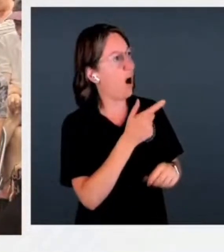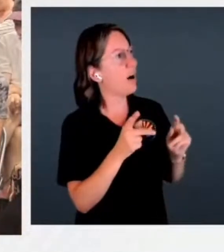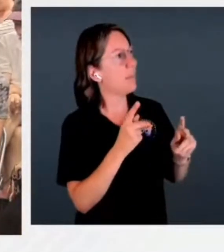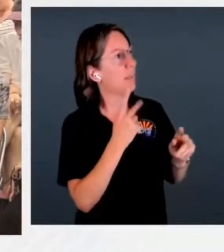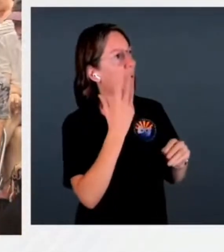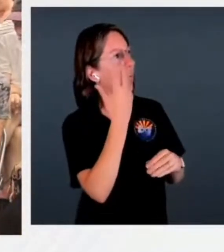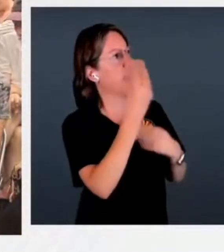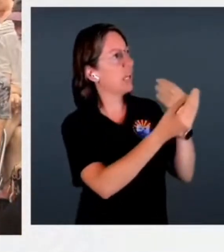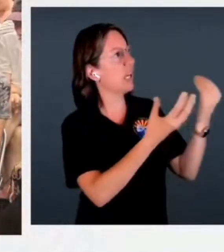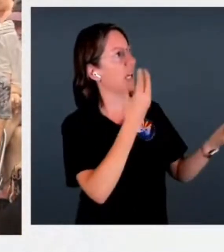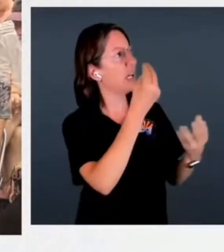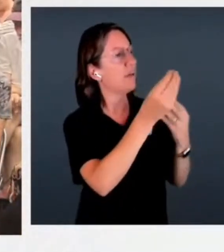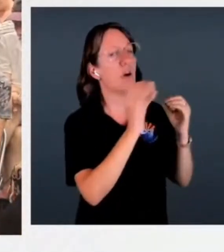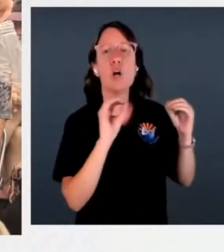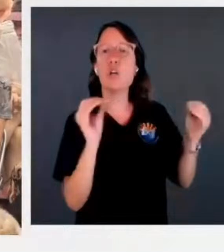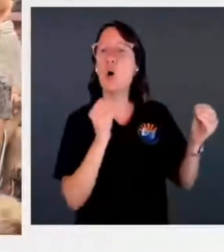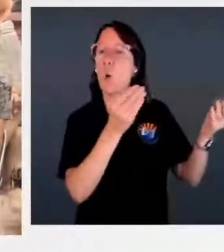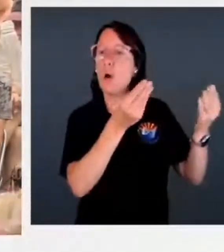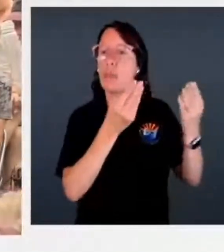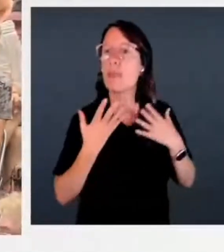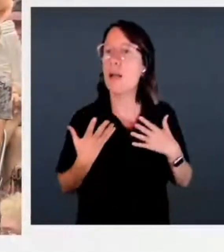come by and let us know what was going on.